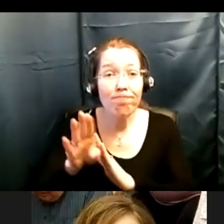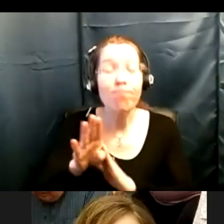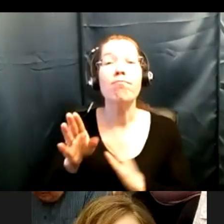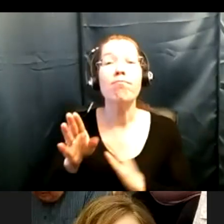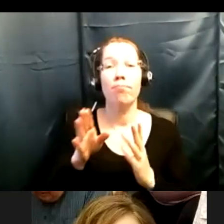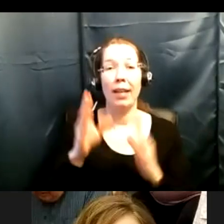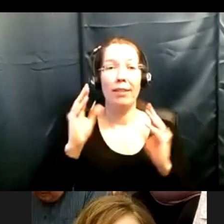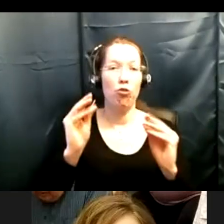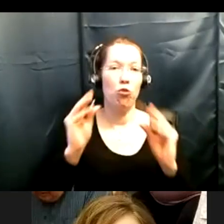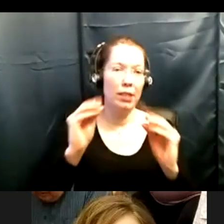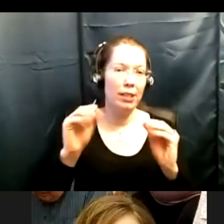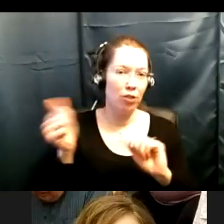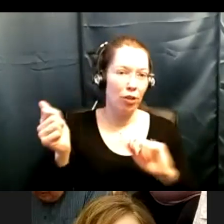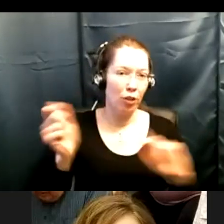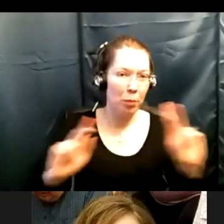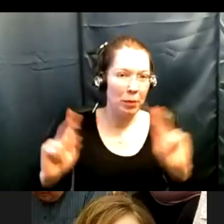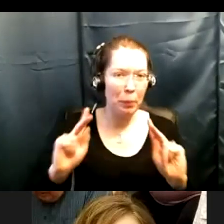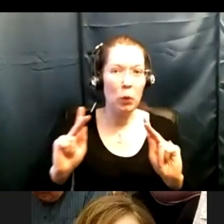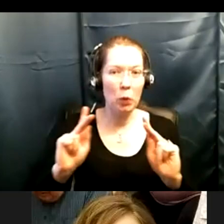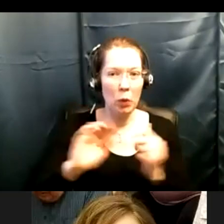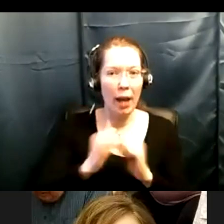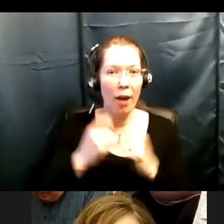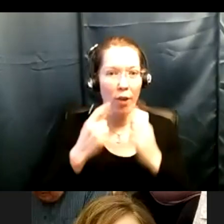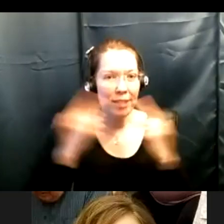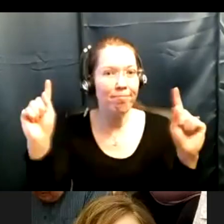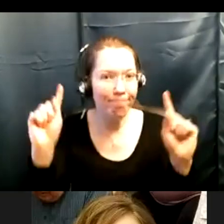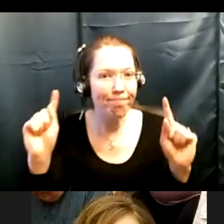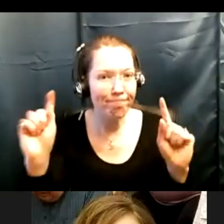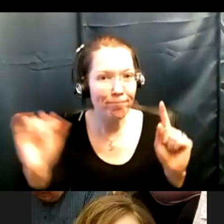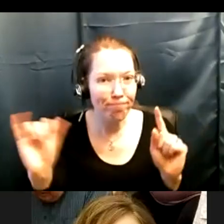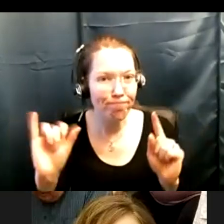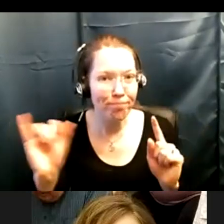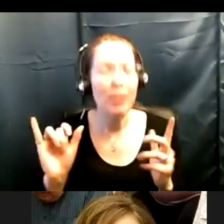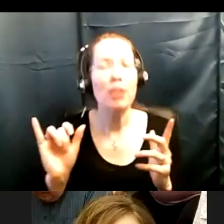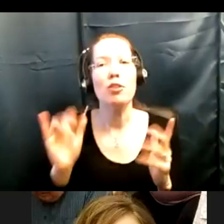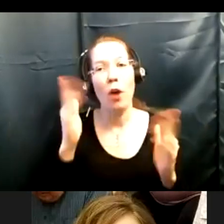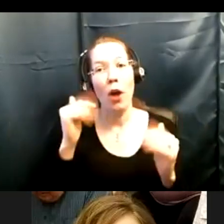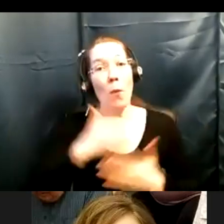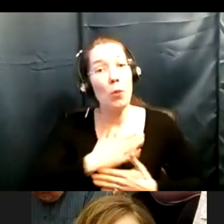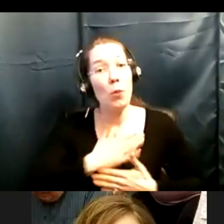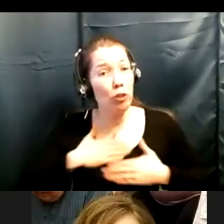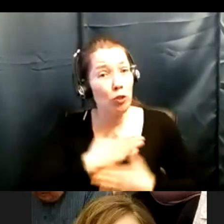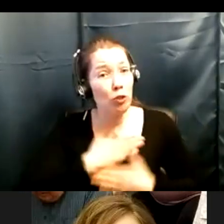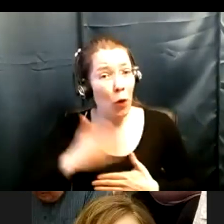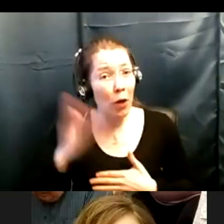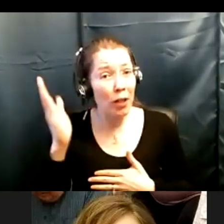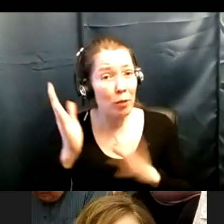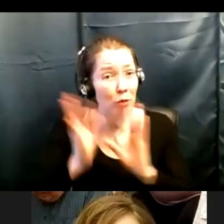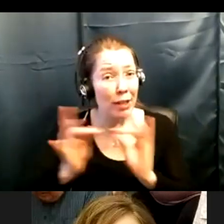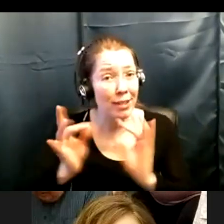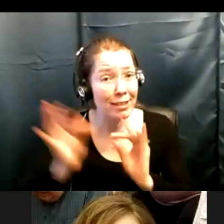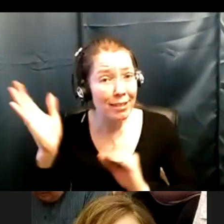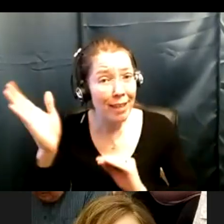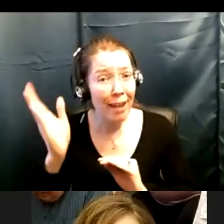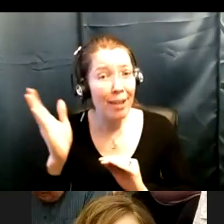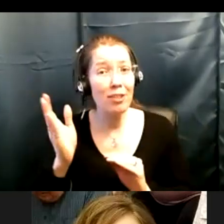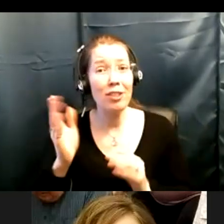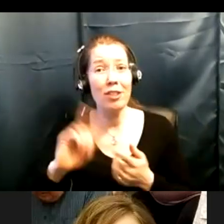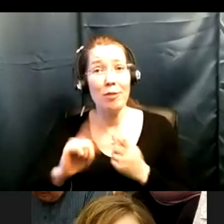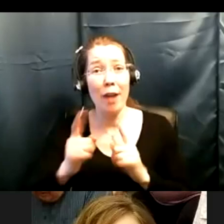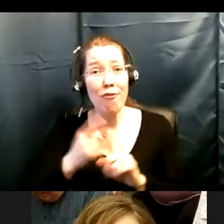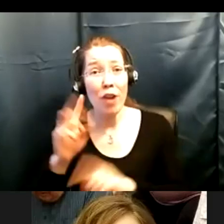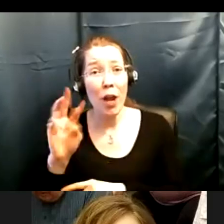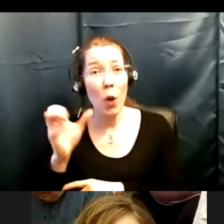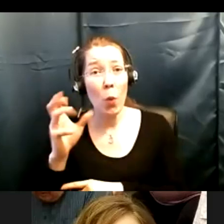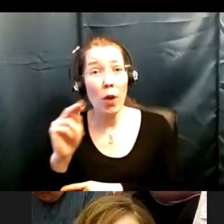and teach other folks how they can be done. And I hope you enjoy the presentation my friend William will be